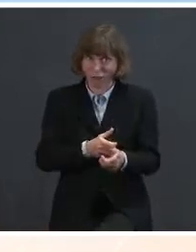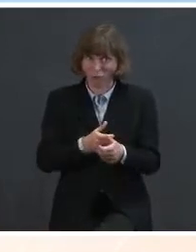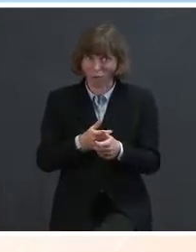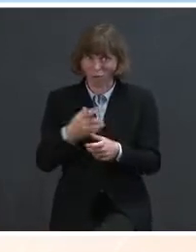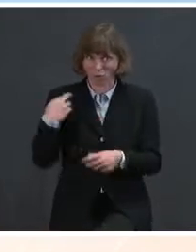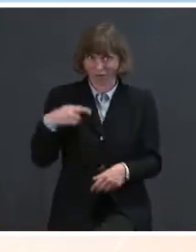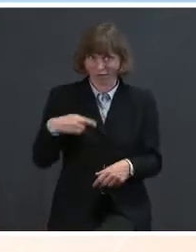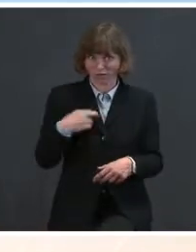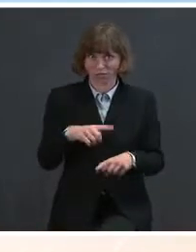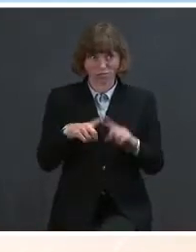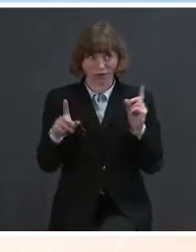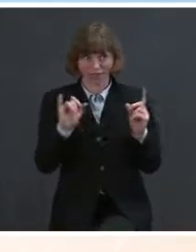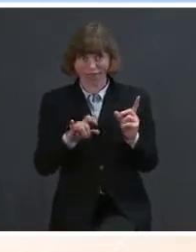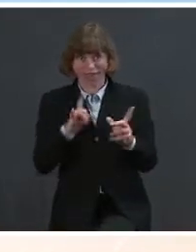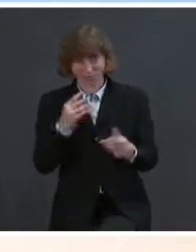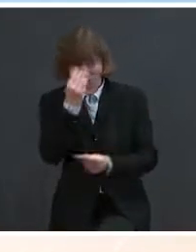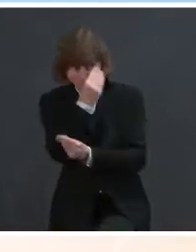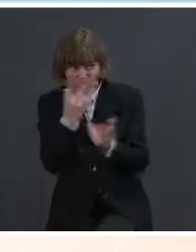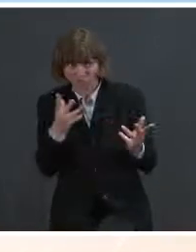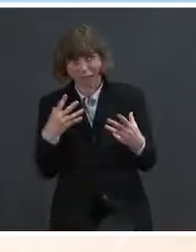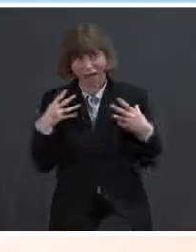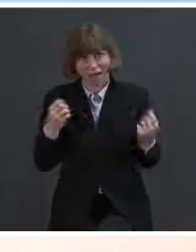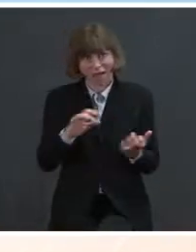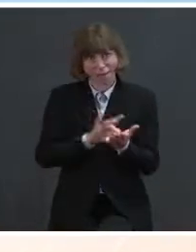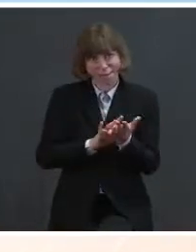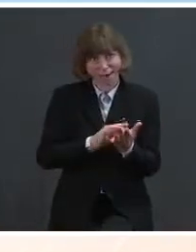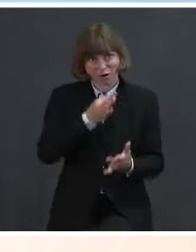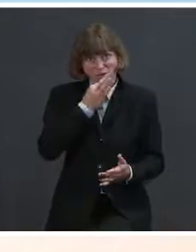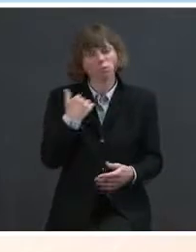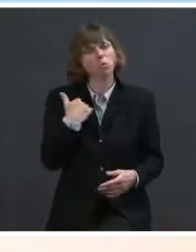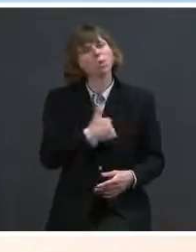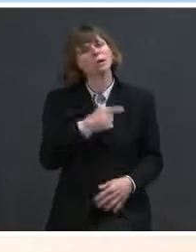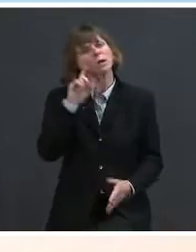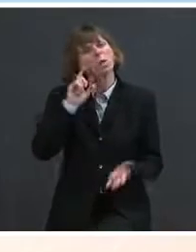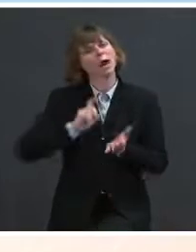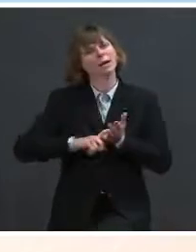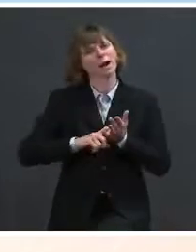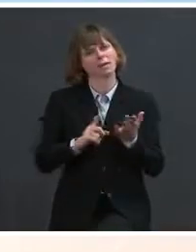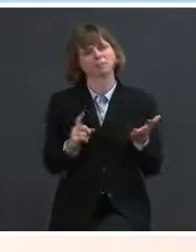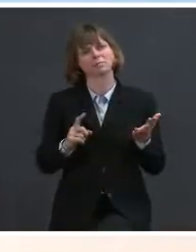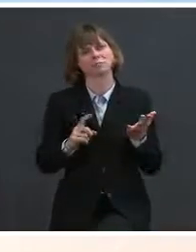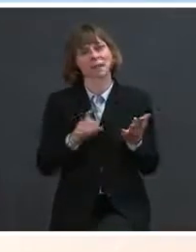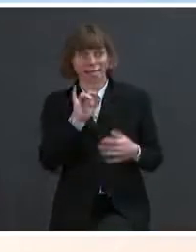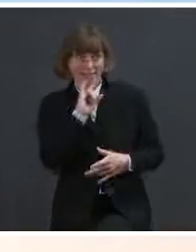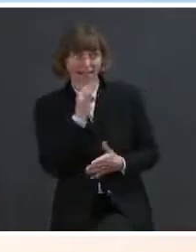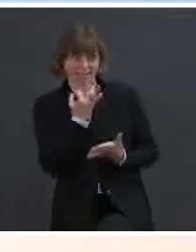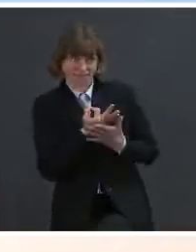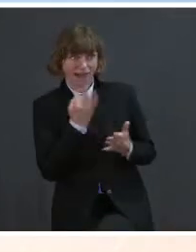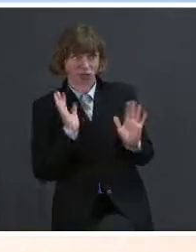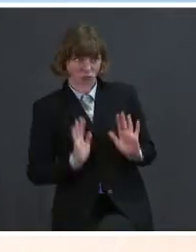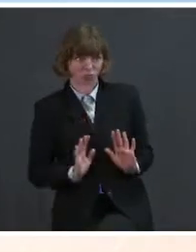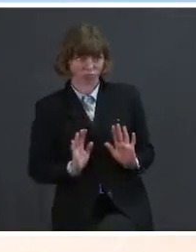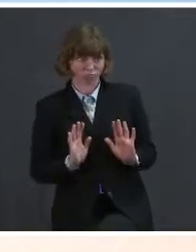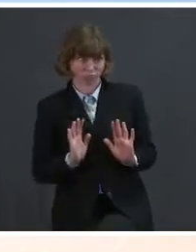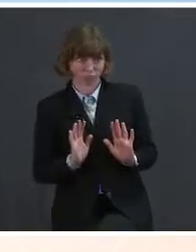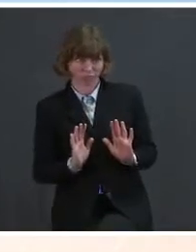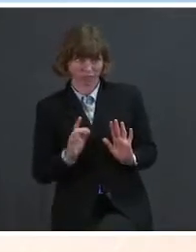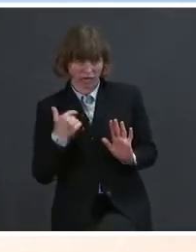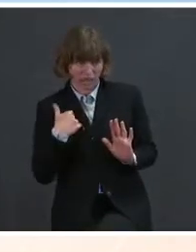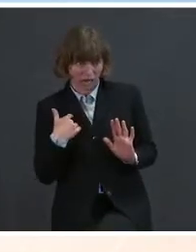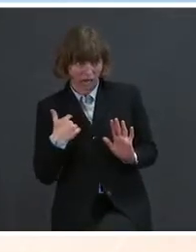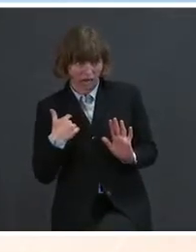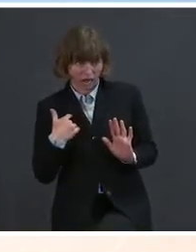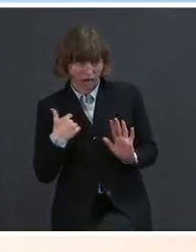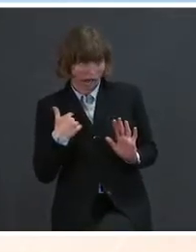experts. And I would also we also recognize that while that is factual, and I would certainly point you to those